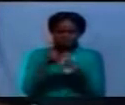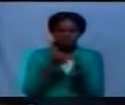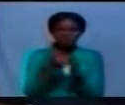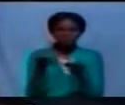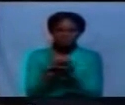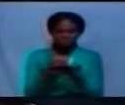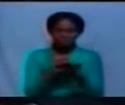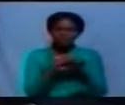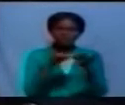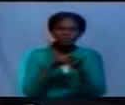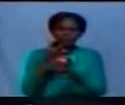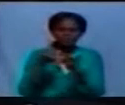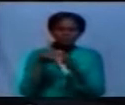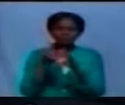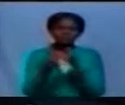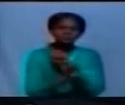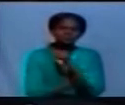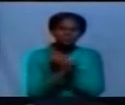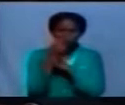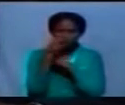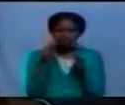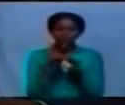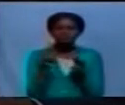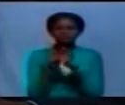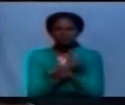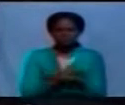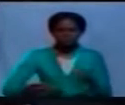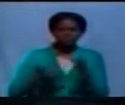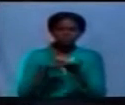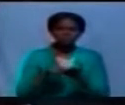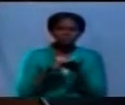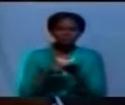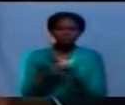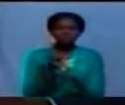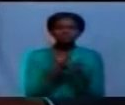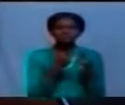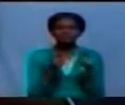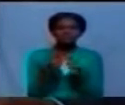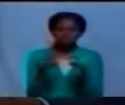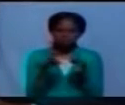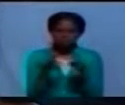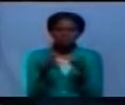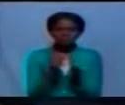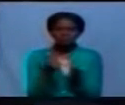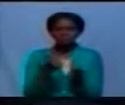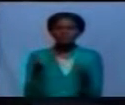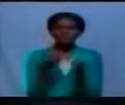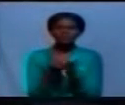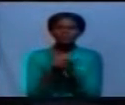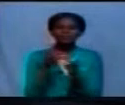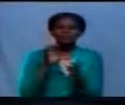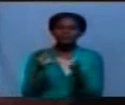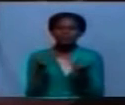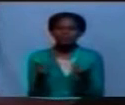economic centers across the country, you see quite a very serious representation from the commercial bank and other financial sector players. So